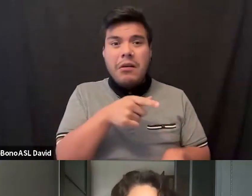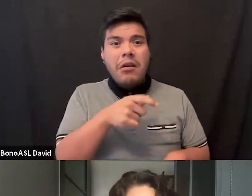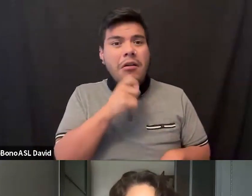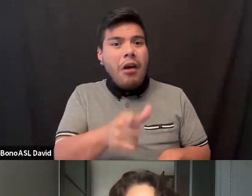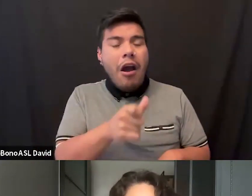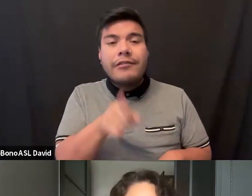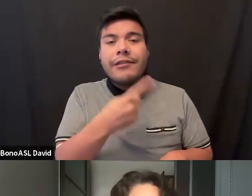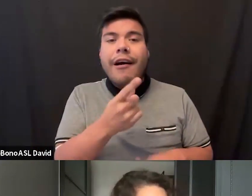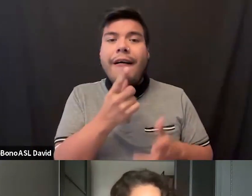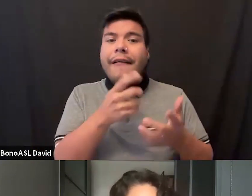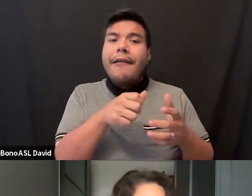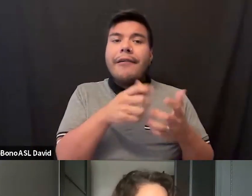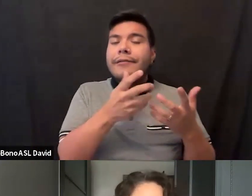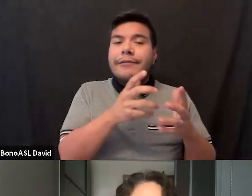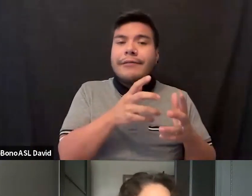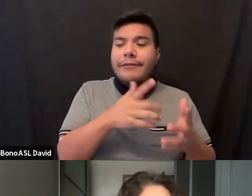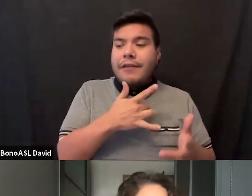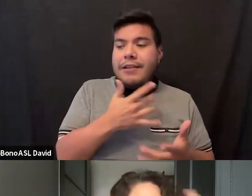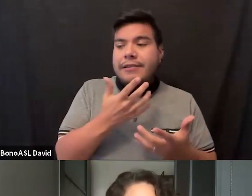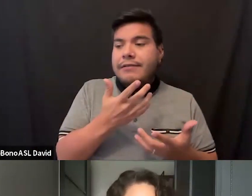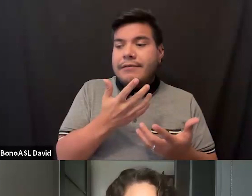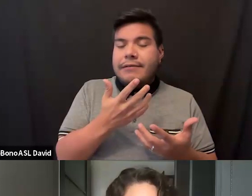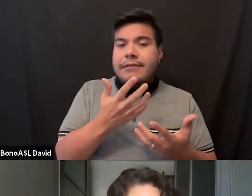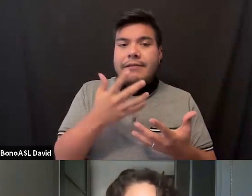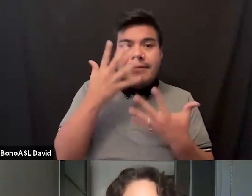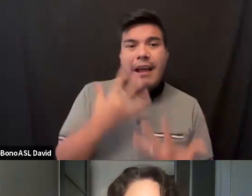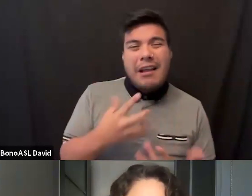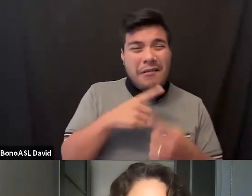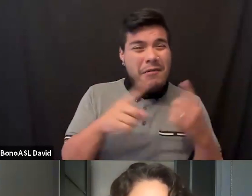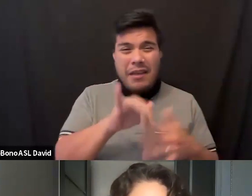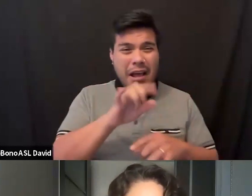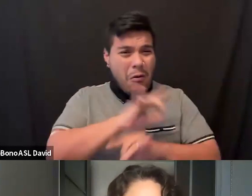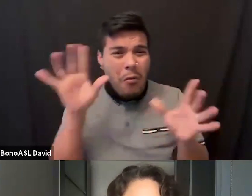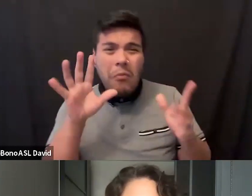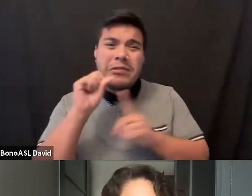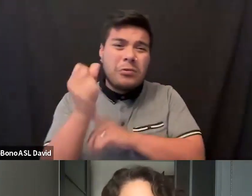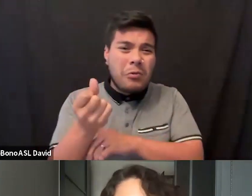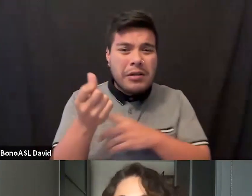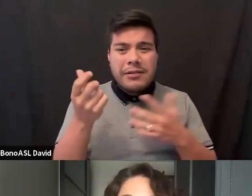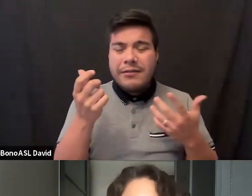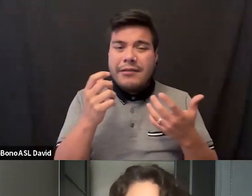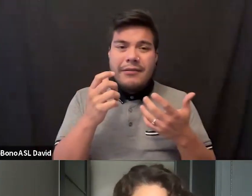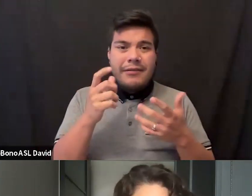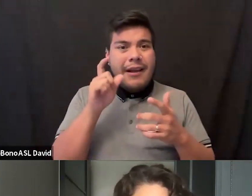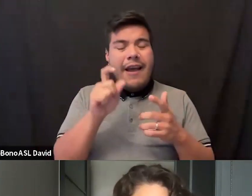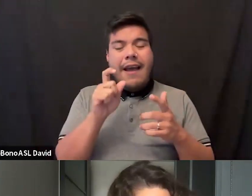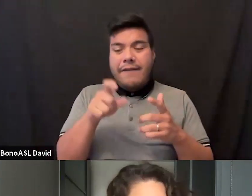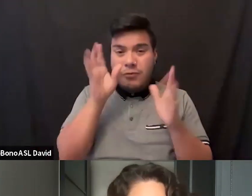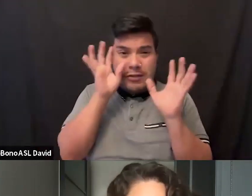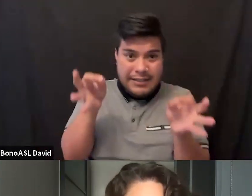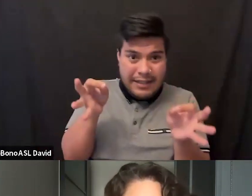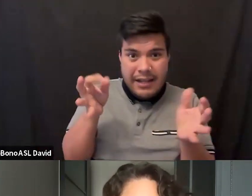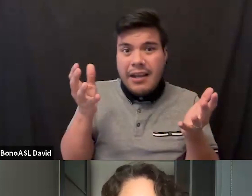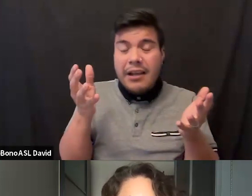just the sadness, but also this crazy situation, this horrible situation of have to make an unsafe